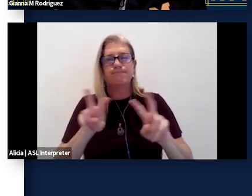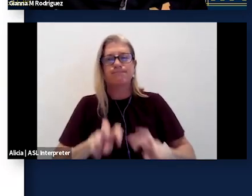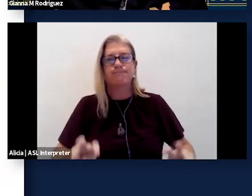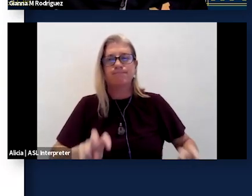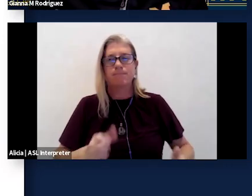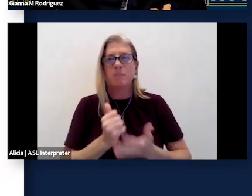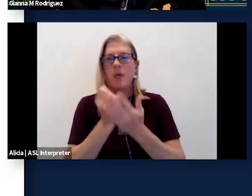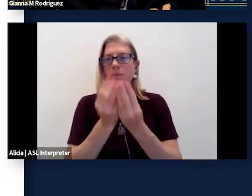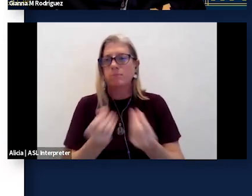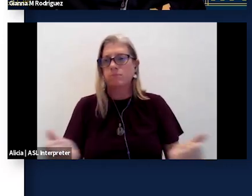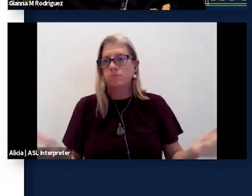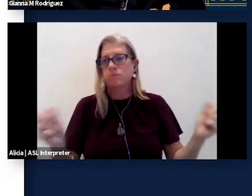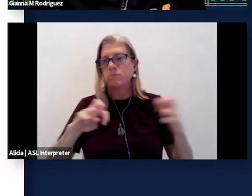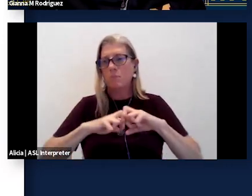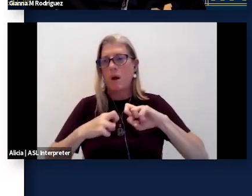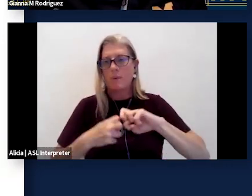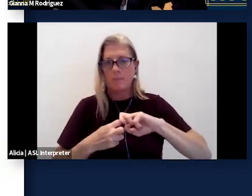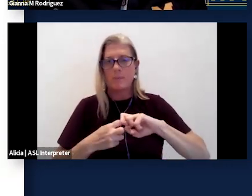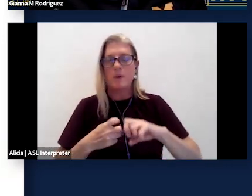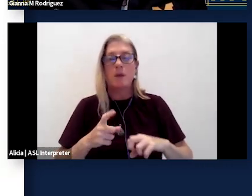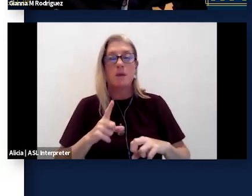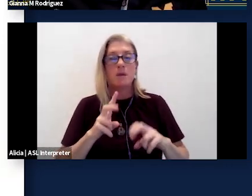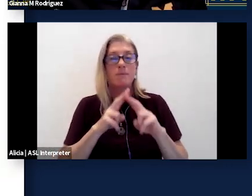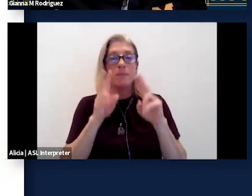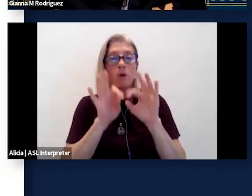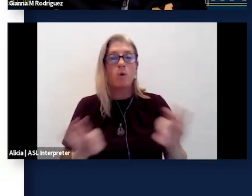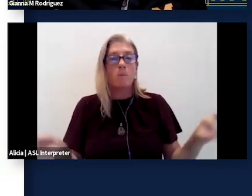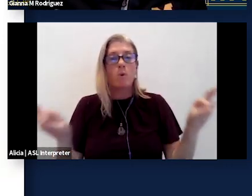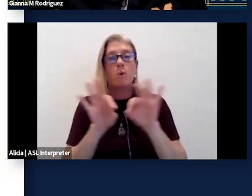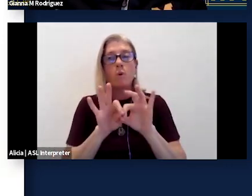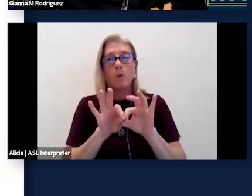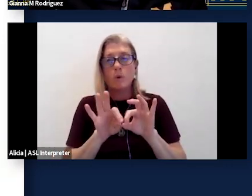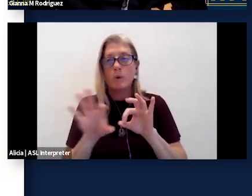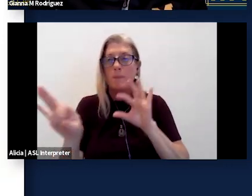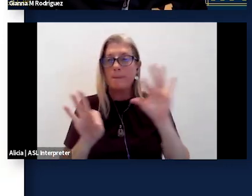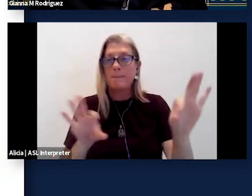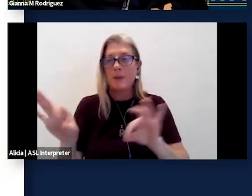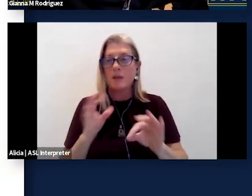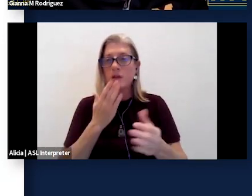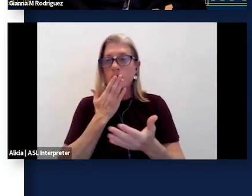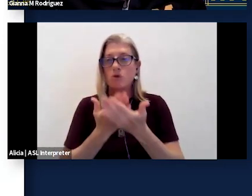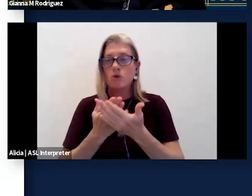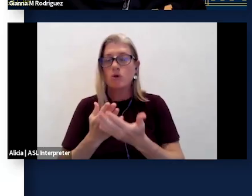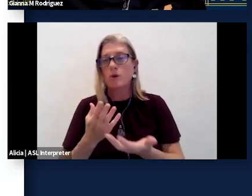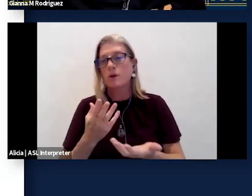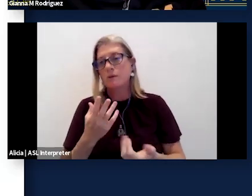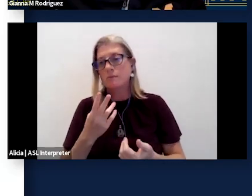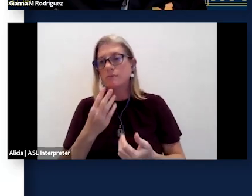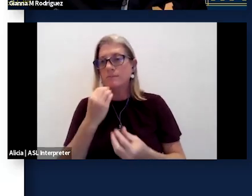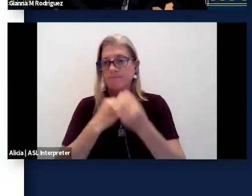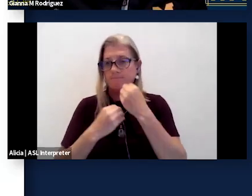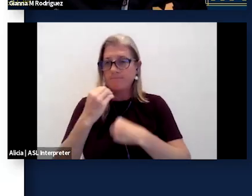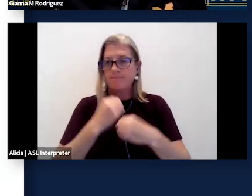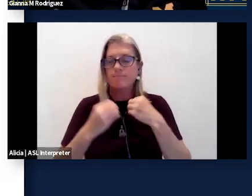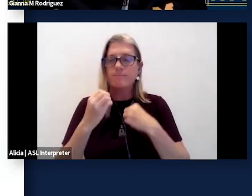solving. Like I said, it's very important to maintain good nutrition with good intake of natural vegetables and